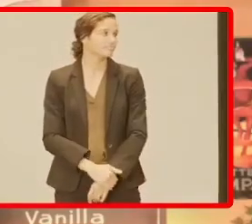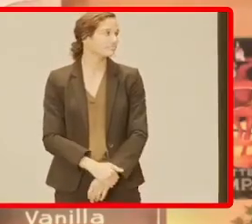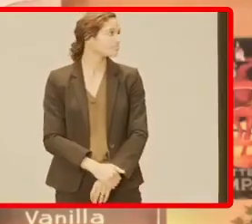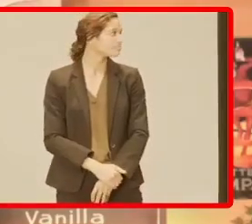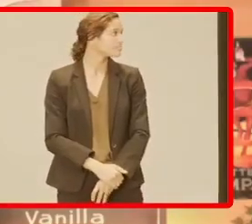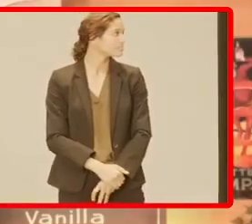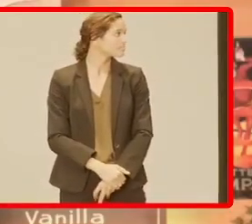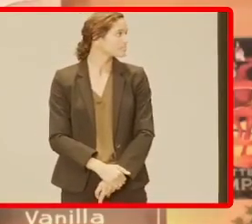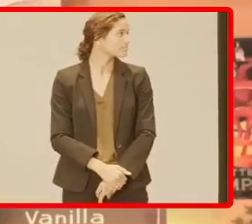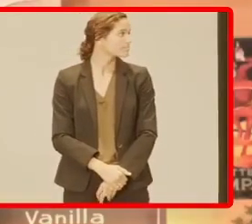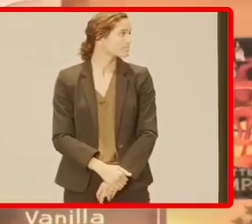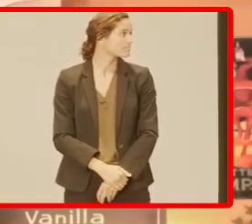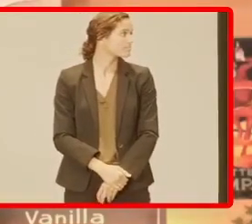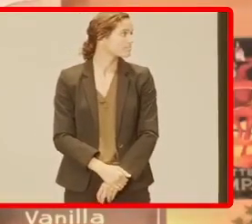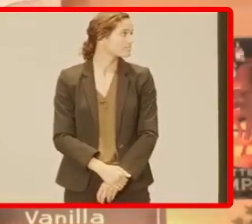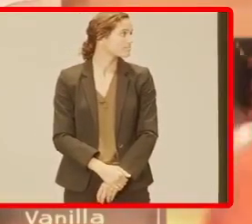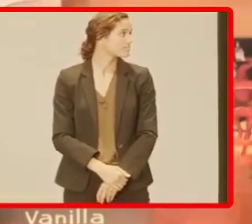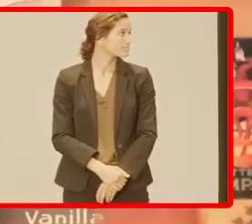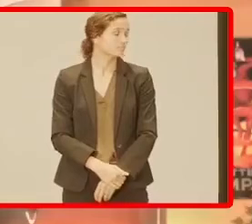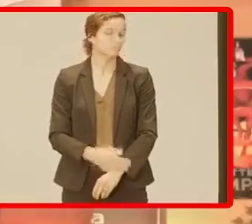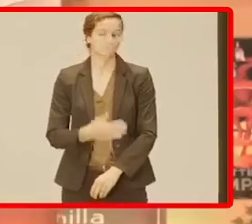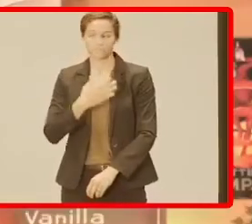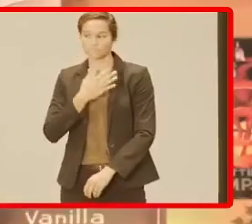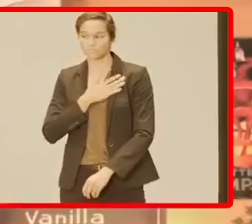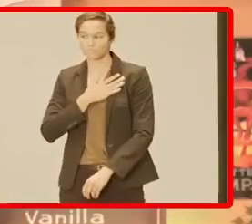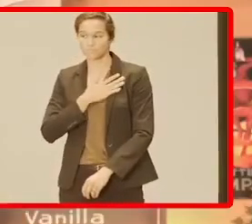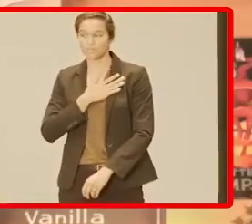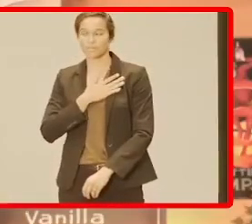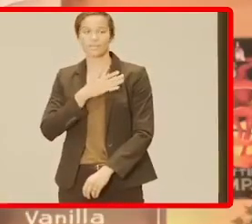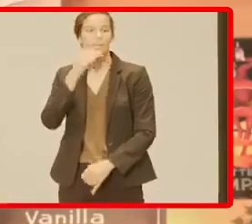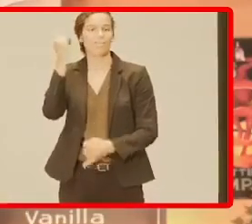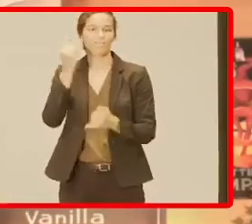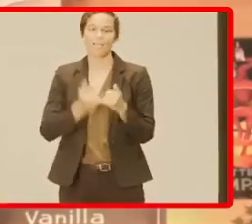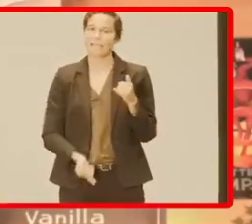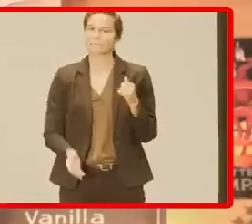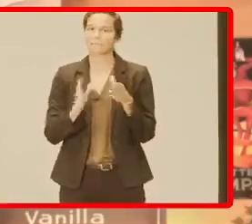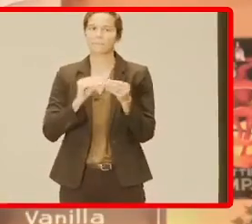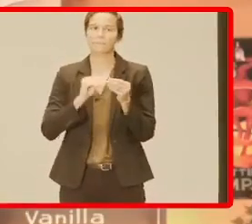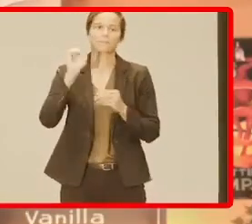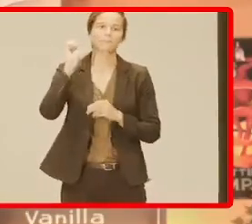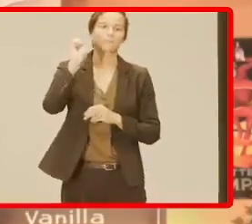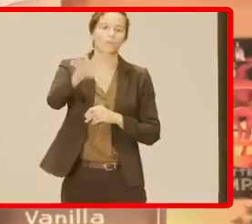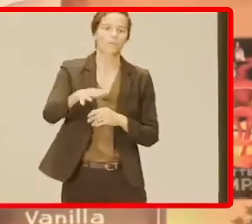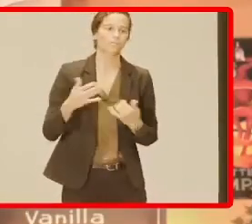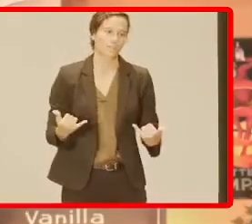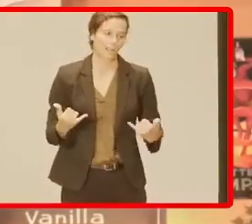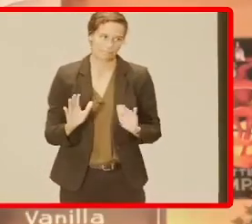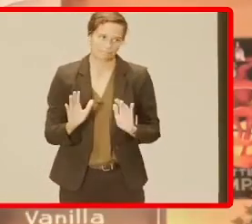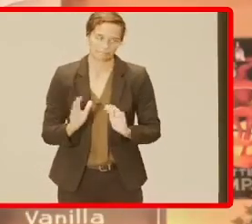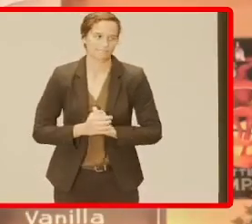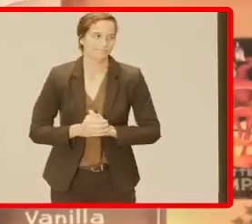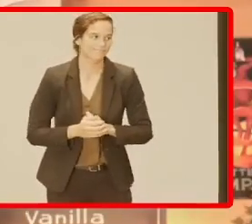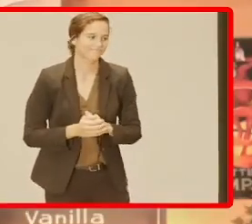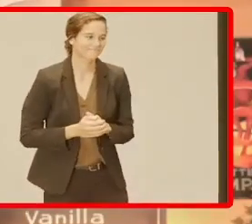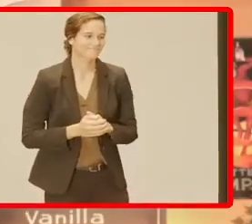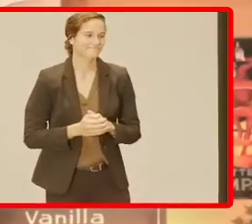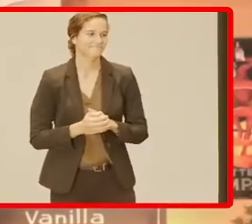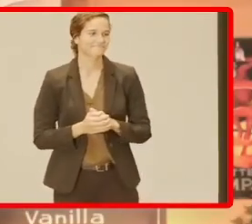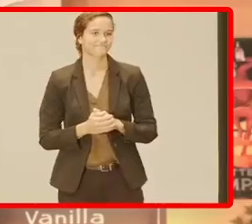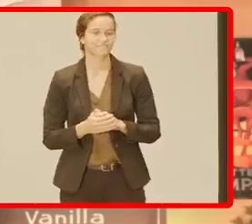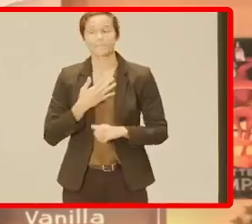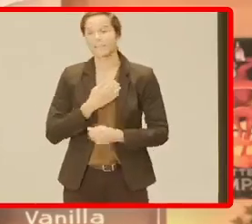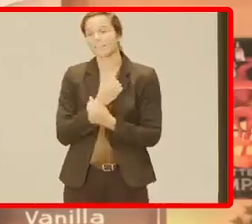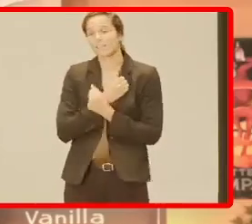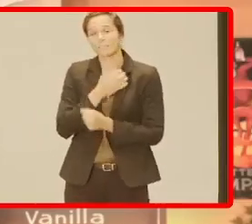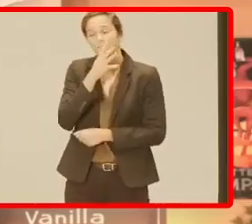my last words for the day is, I love my mom, and I hope